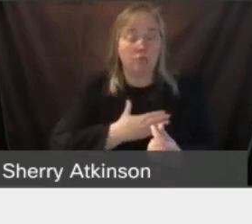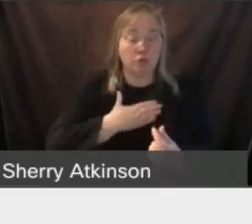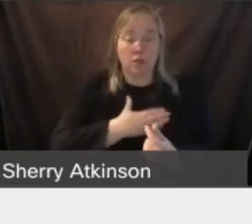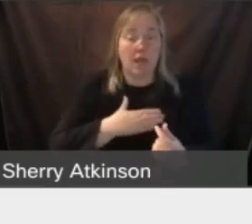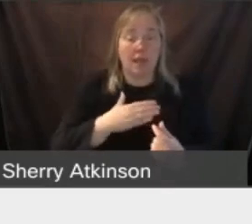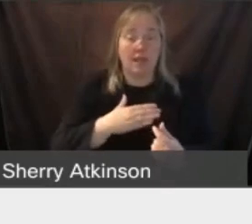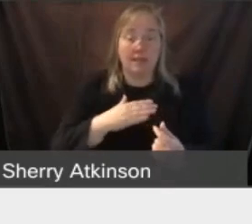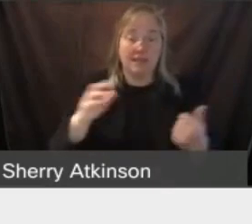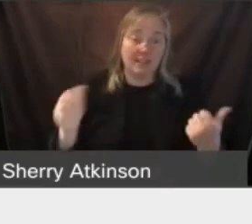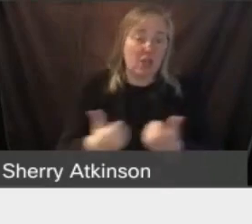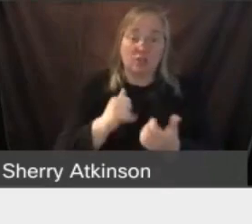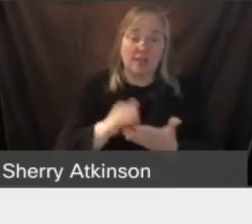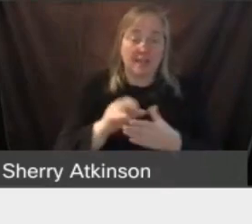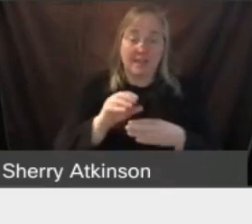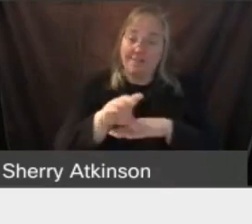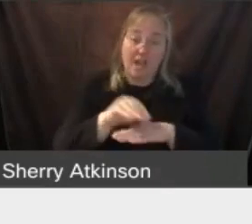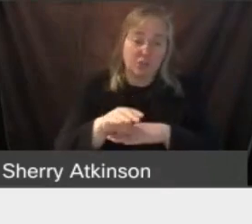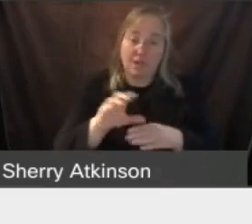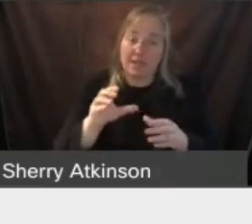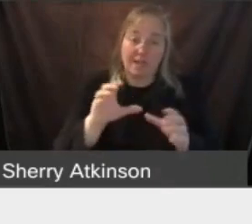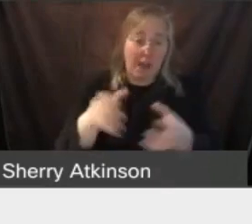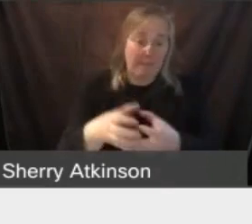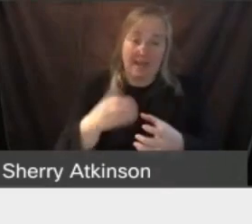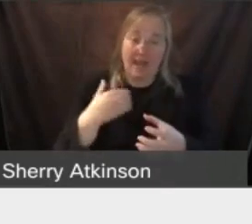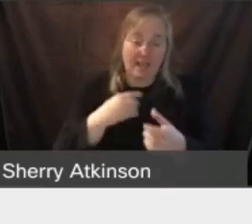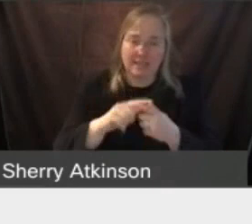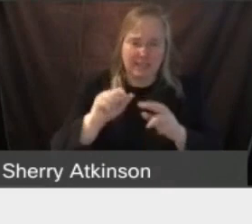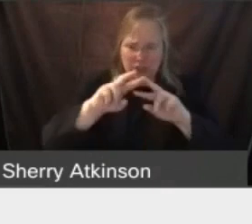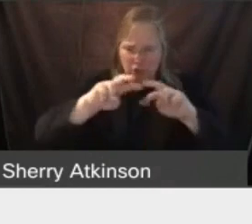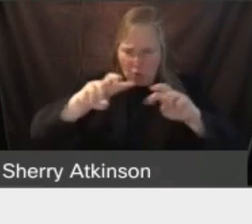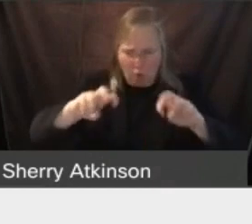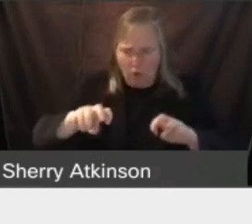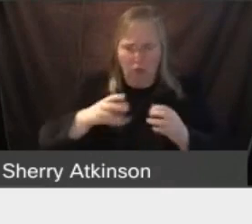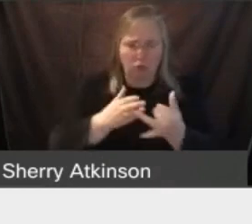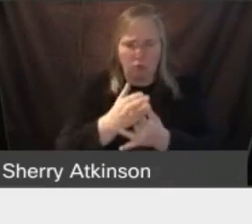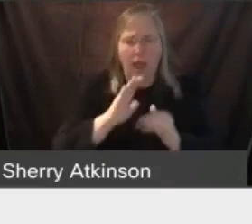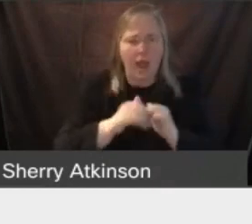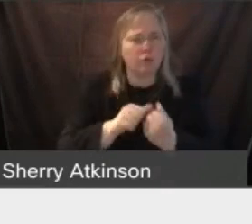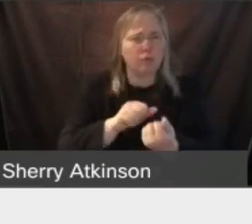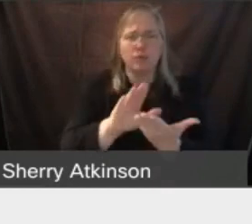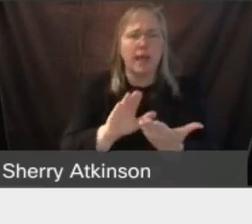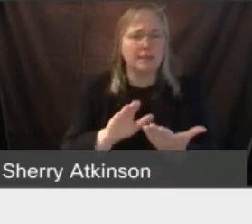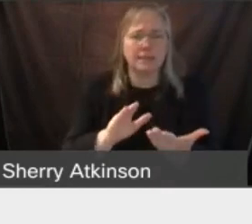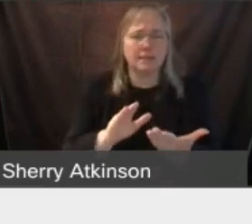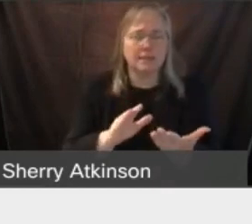that the advisory committee has in sorting through how to address the